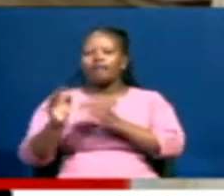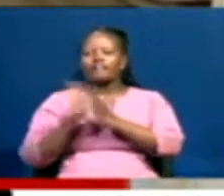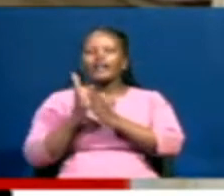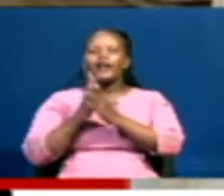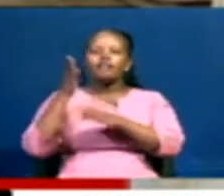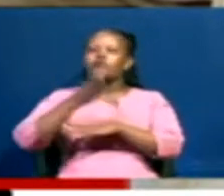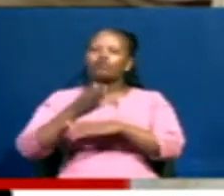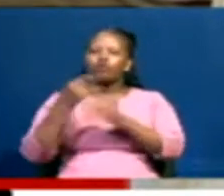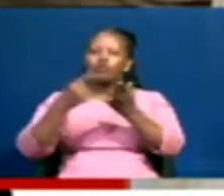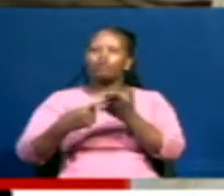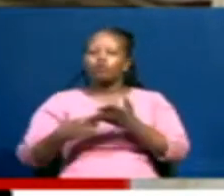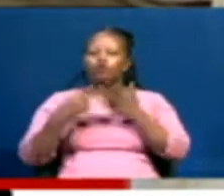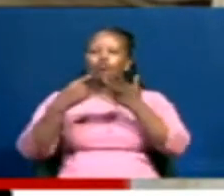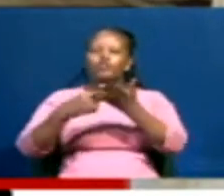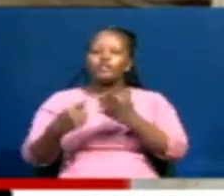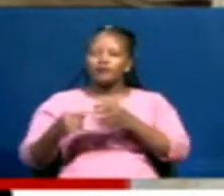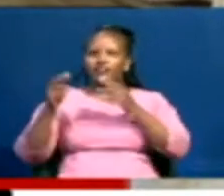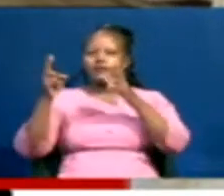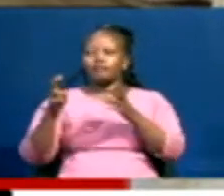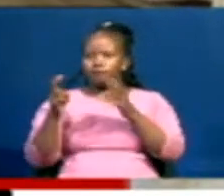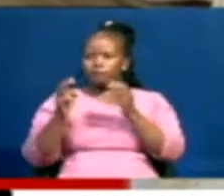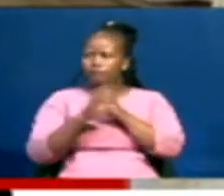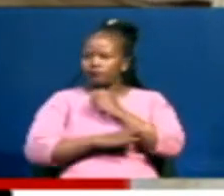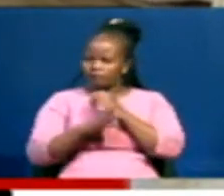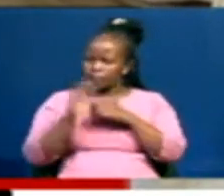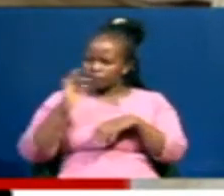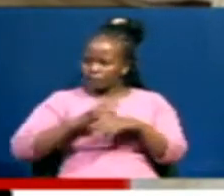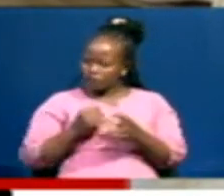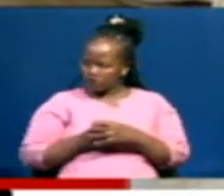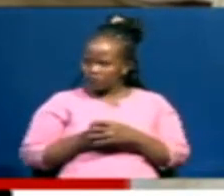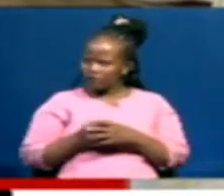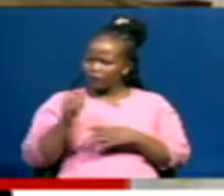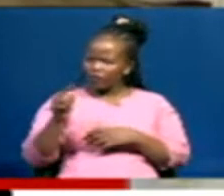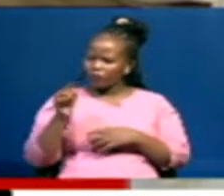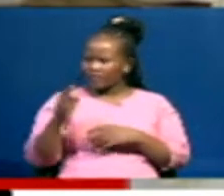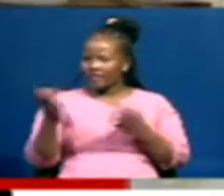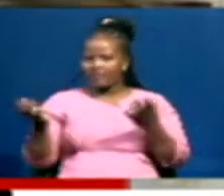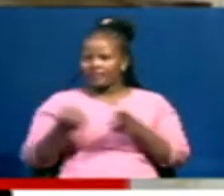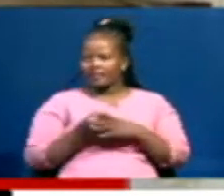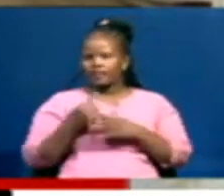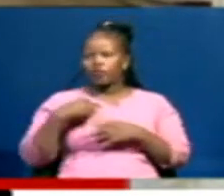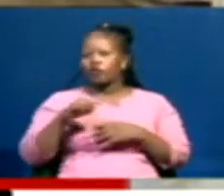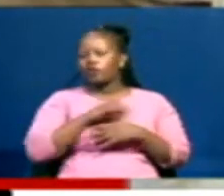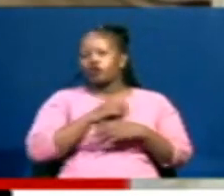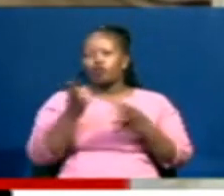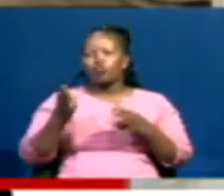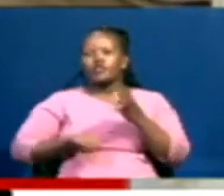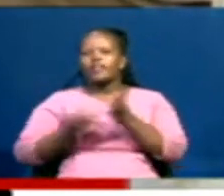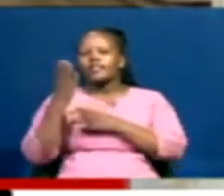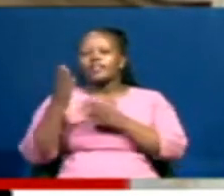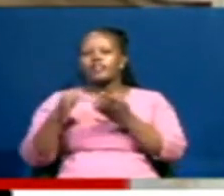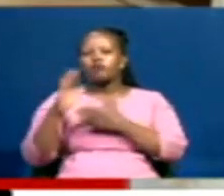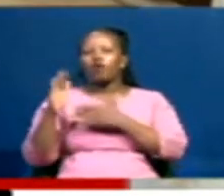issues facing this industry. Is this a platform? How can we then create more platforms like these